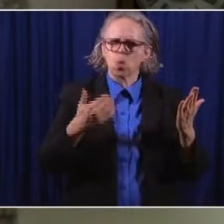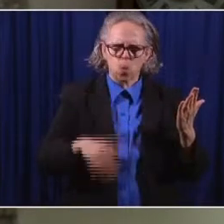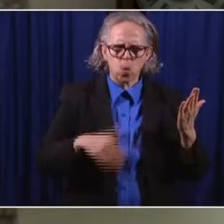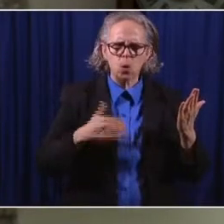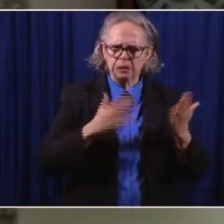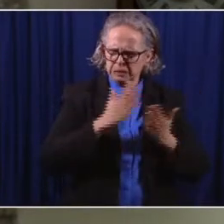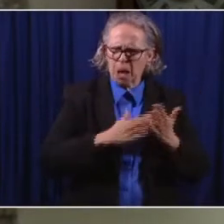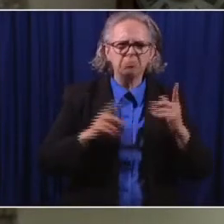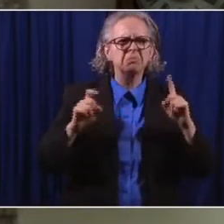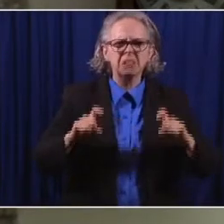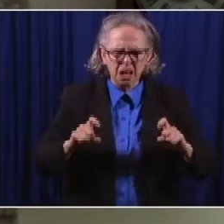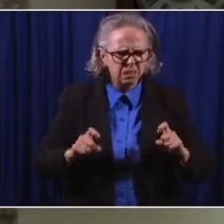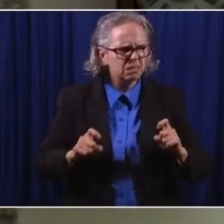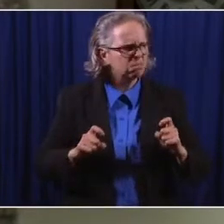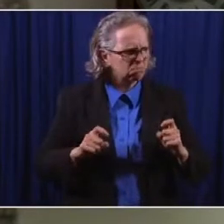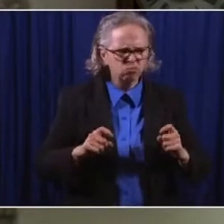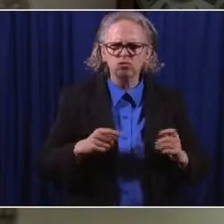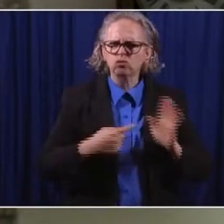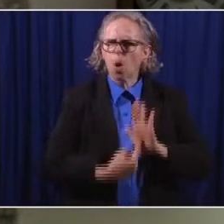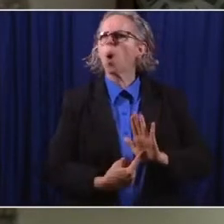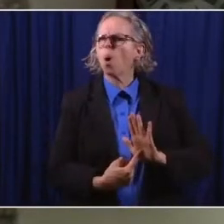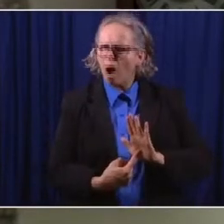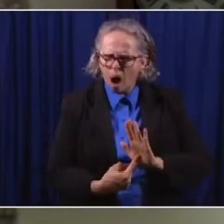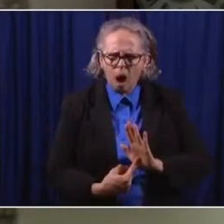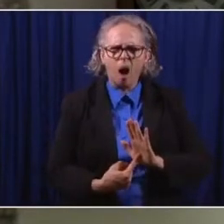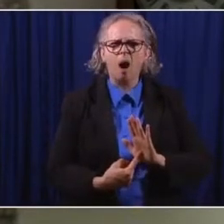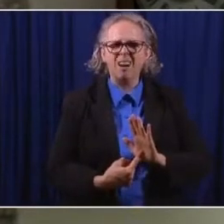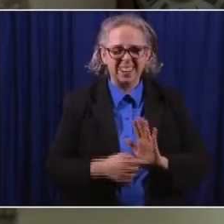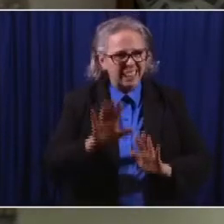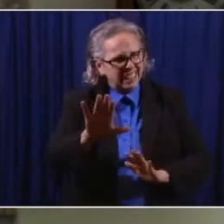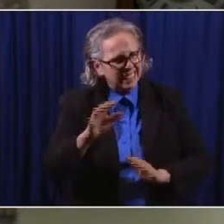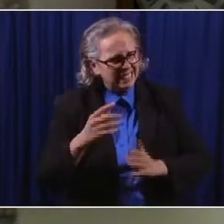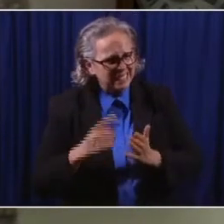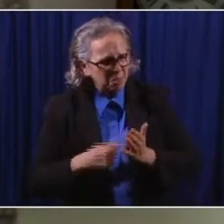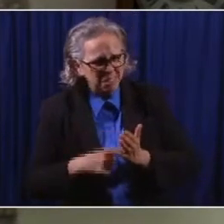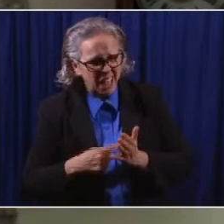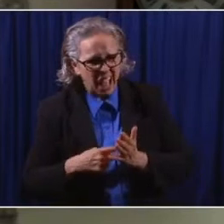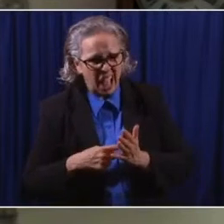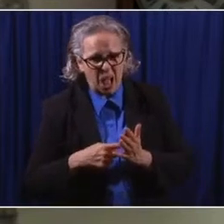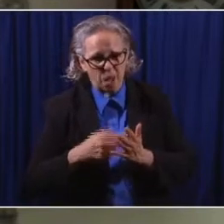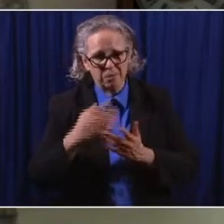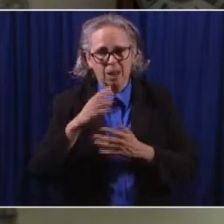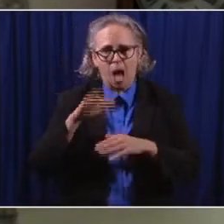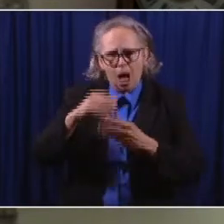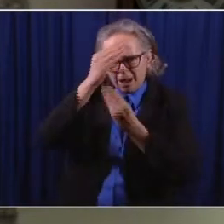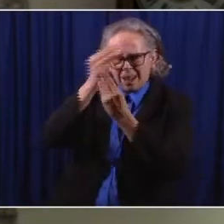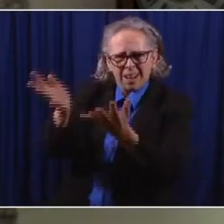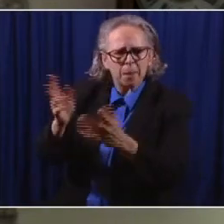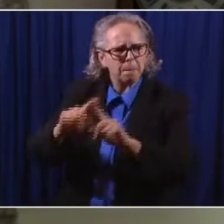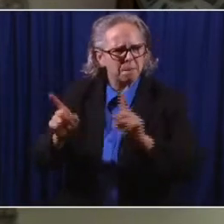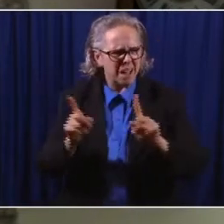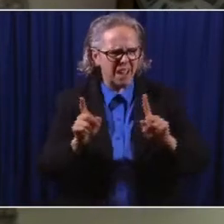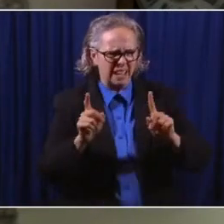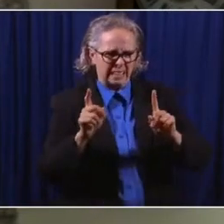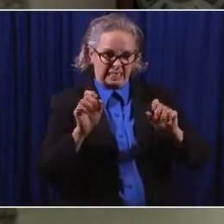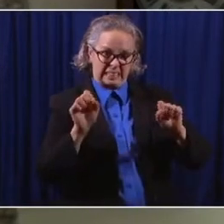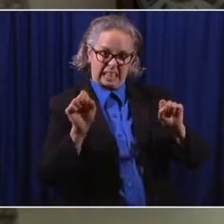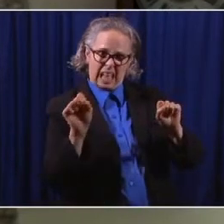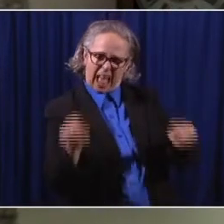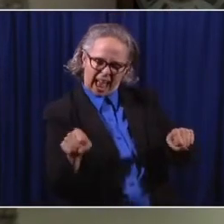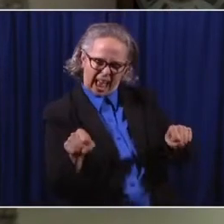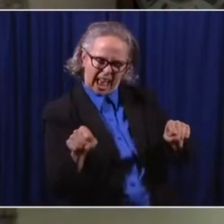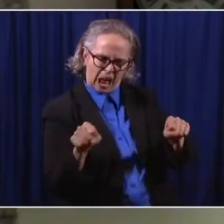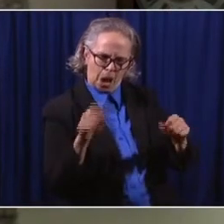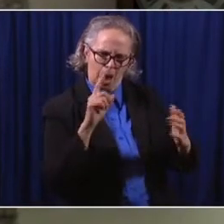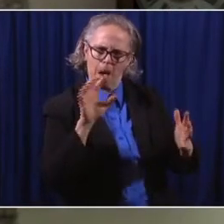the ability, although sometimes they're not reported this way, but they have the ability to tell the virus